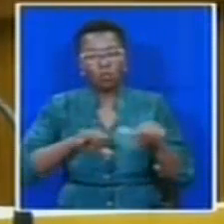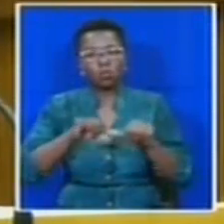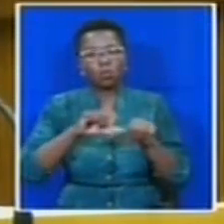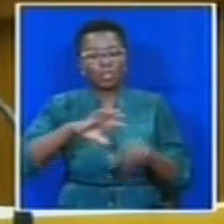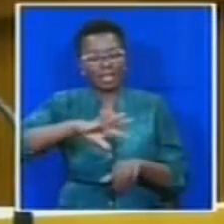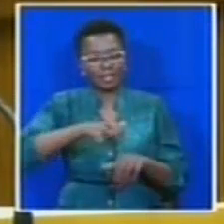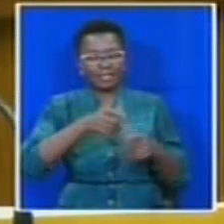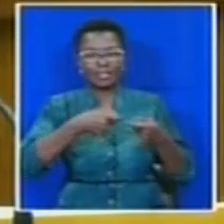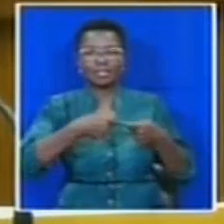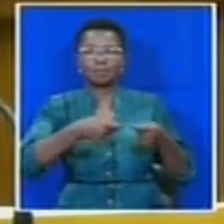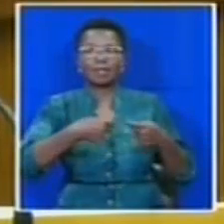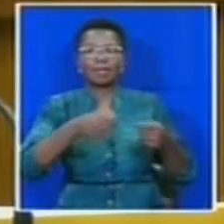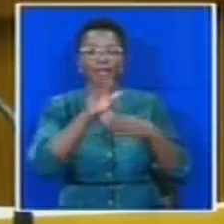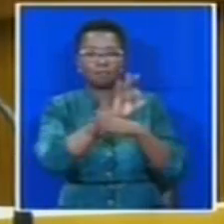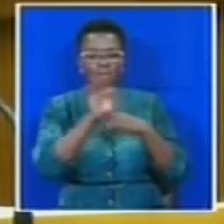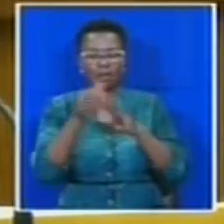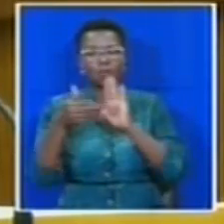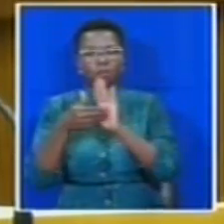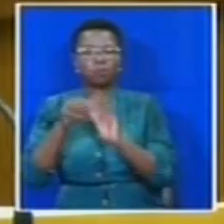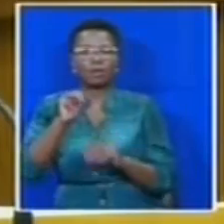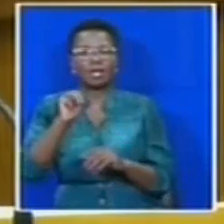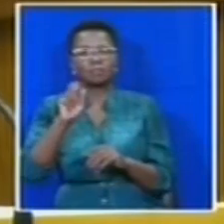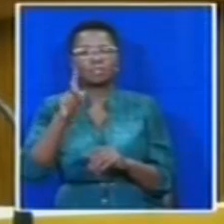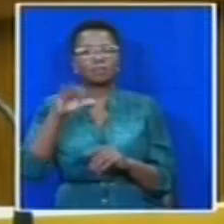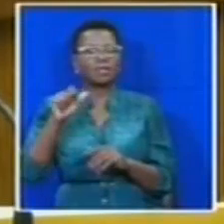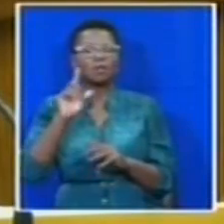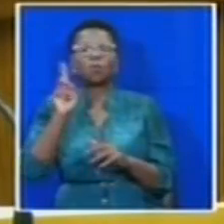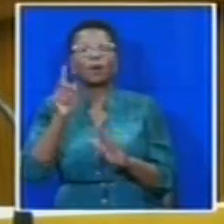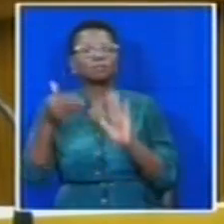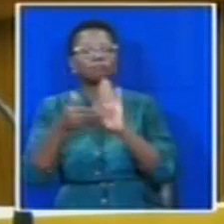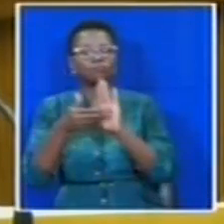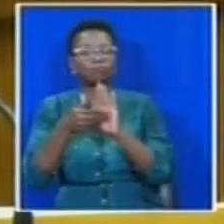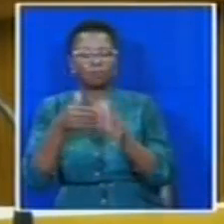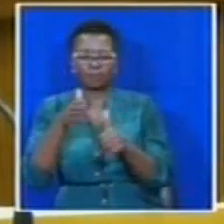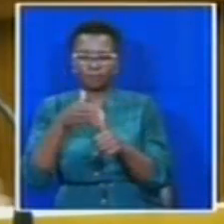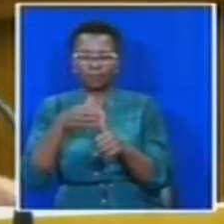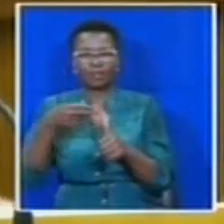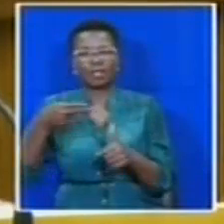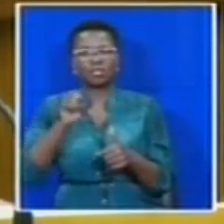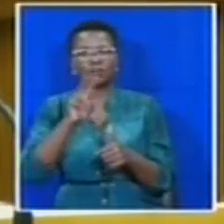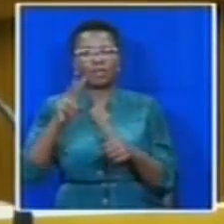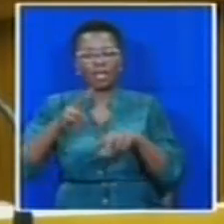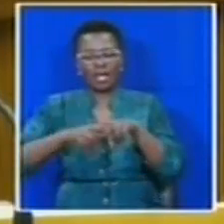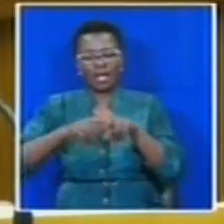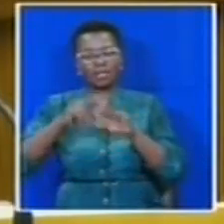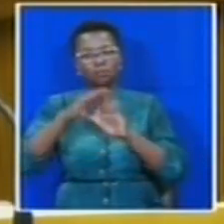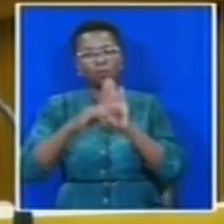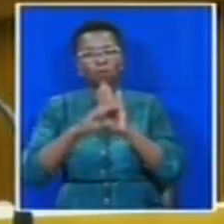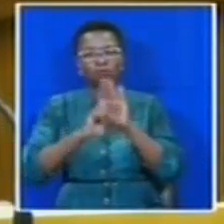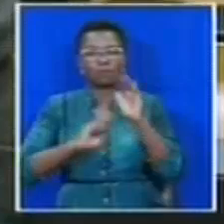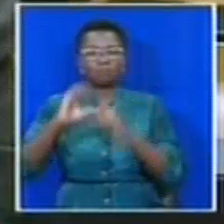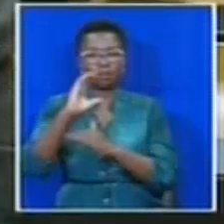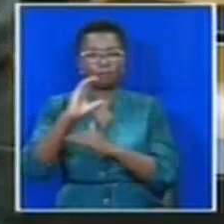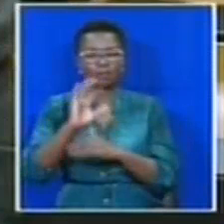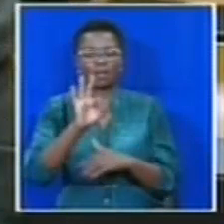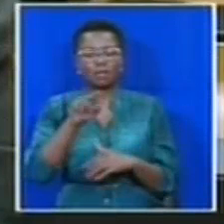plans outlined in the MTBPS include the following: a further expansion in the HIV/AIDS program, which now reaches